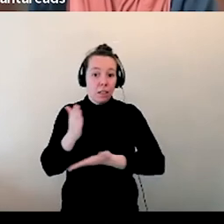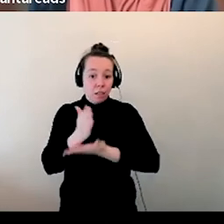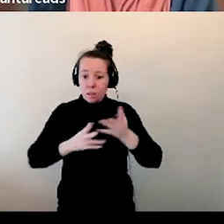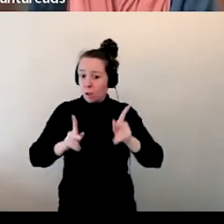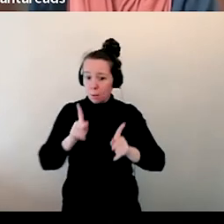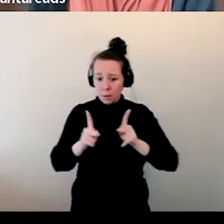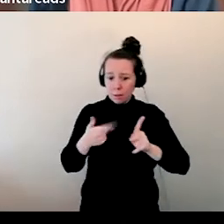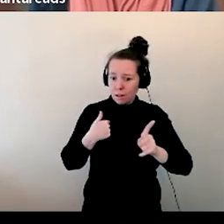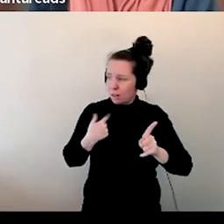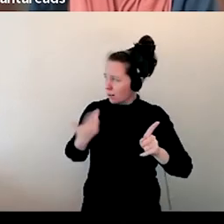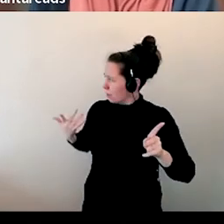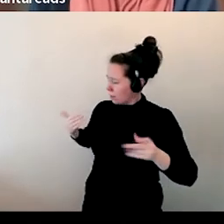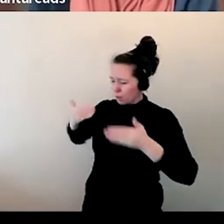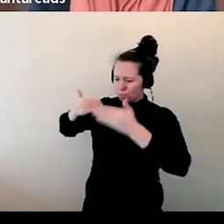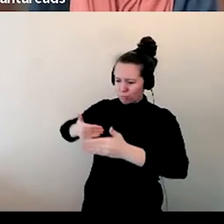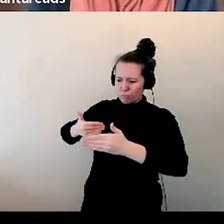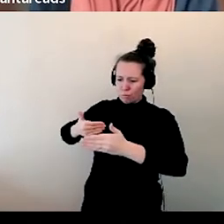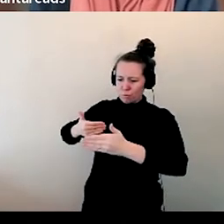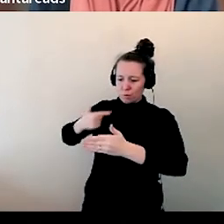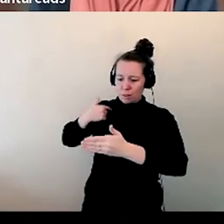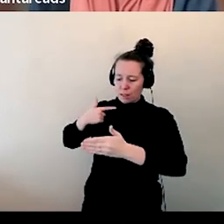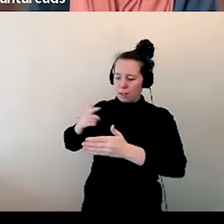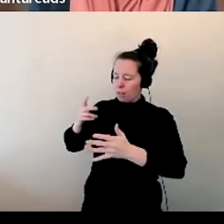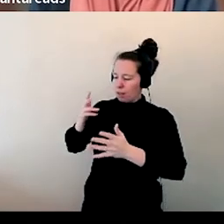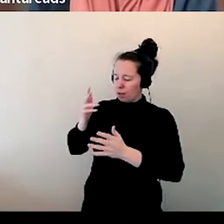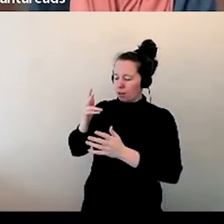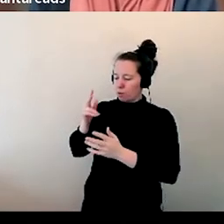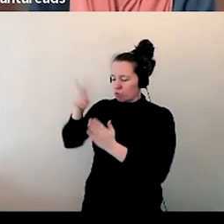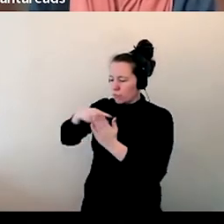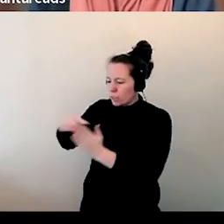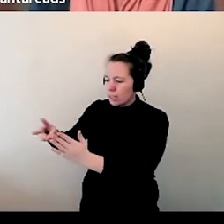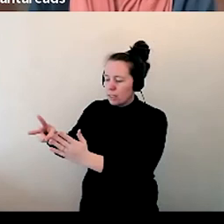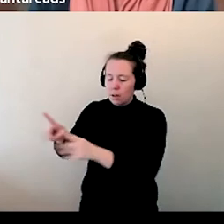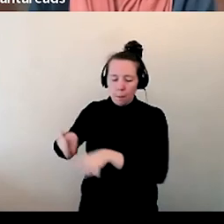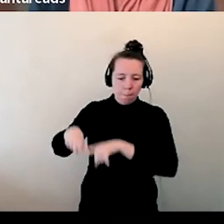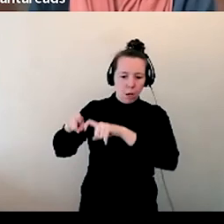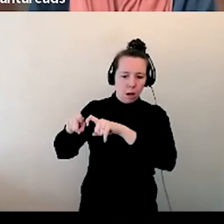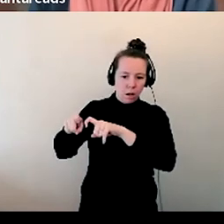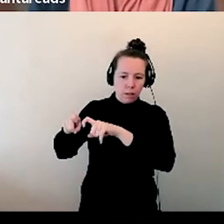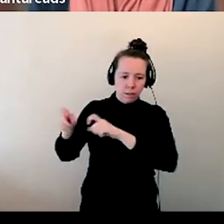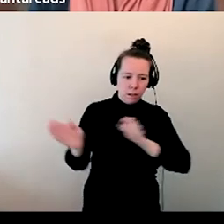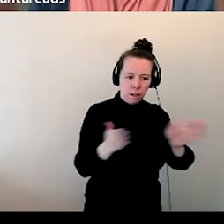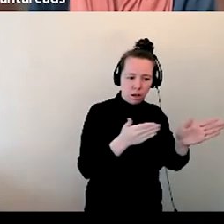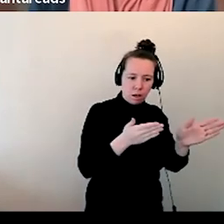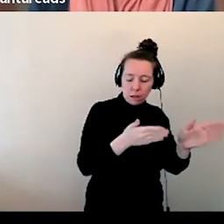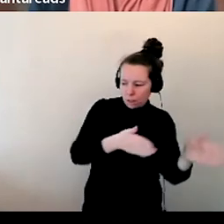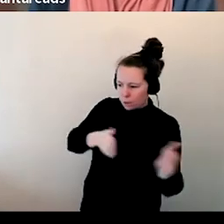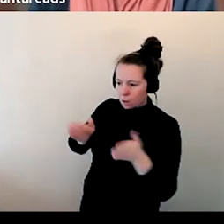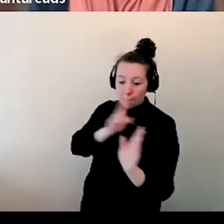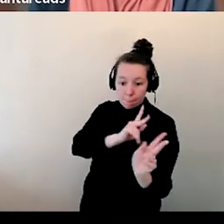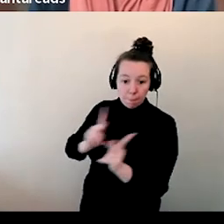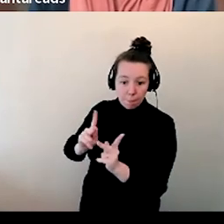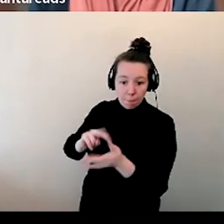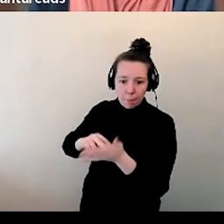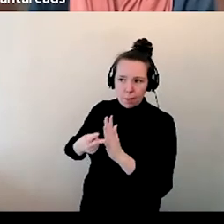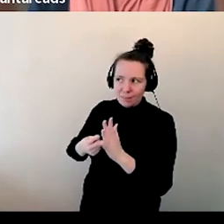got to catch up. We've got to catch up on these really great books that have been published while we were away from our reading love. But no,